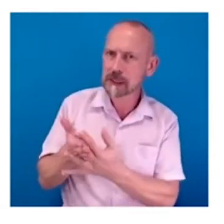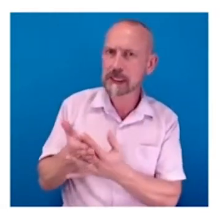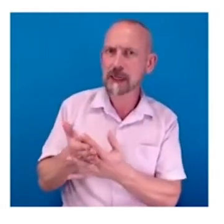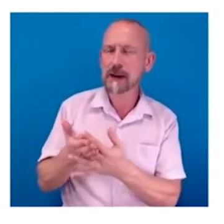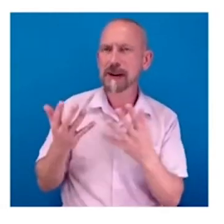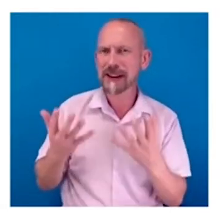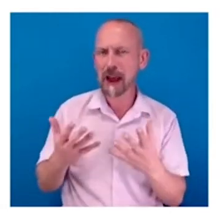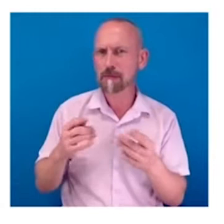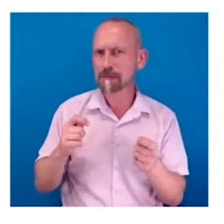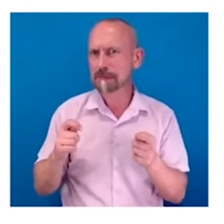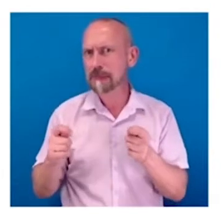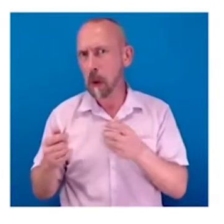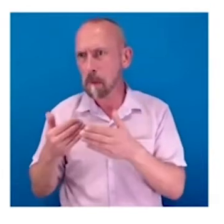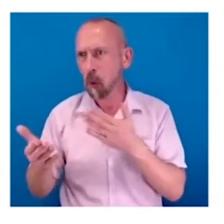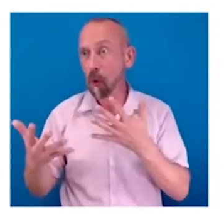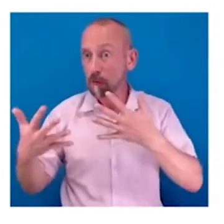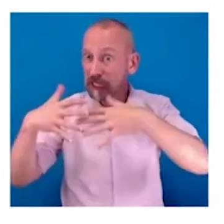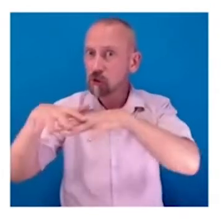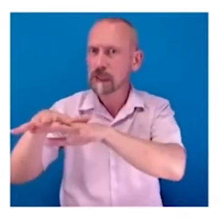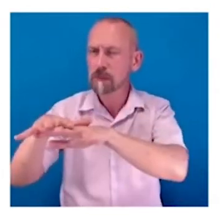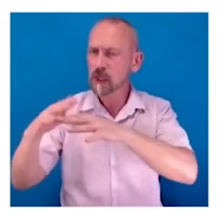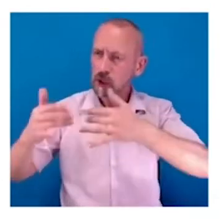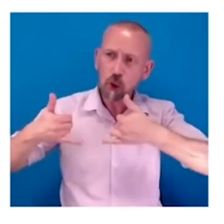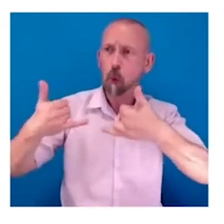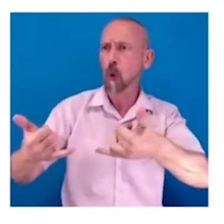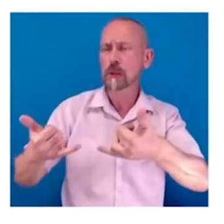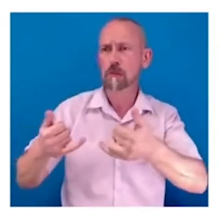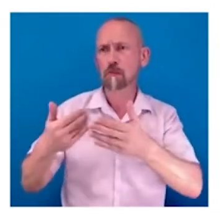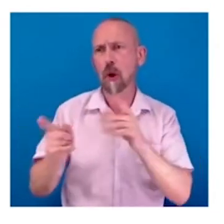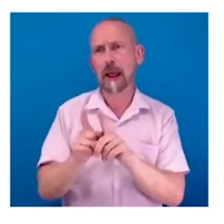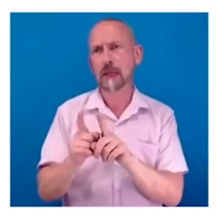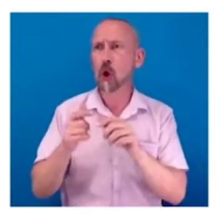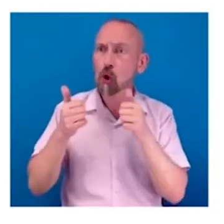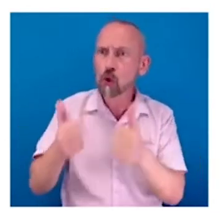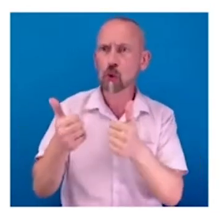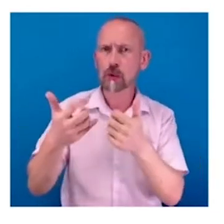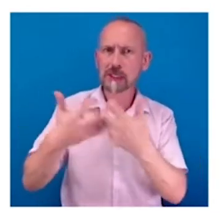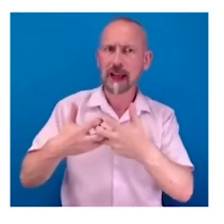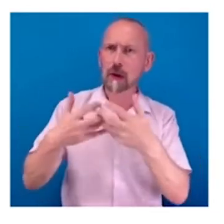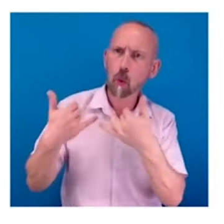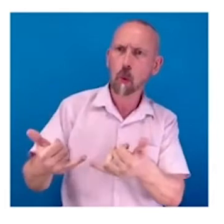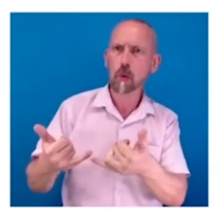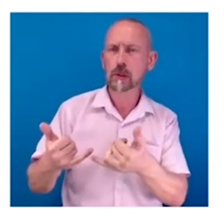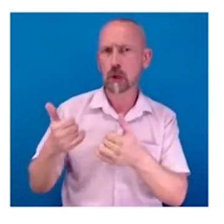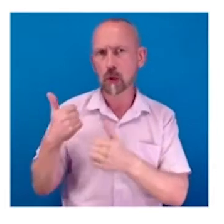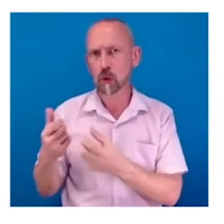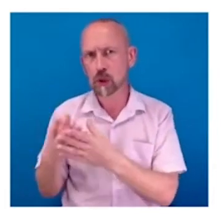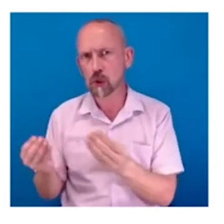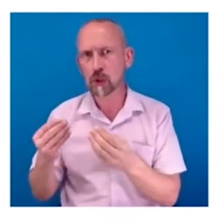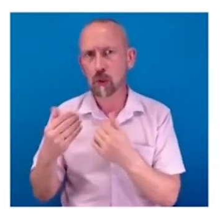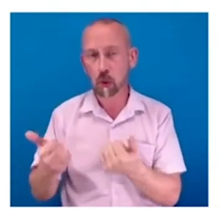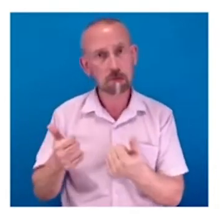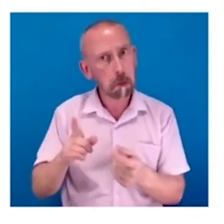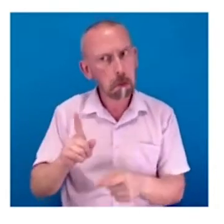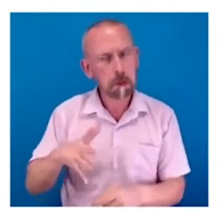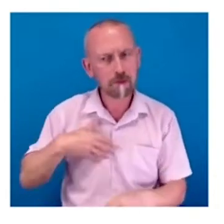years. You're actually winning awards that are just good tech or just good solutions. And I wonder how that must feel. Right. No, that feels great. And I